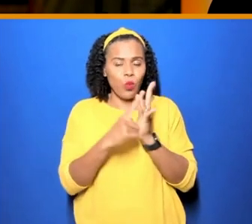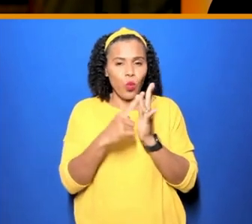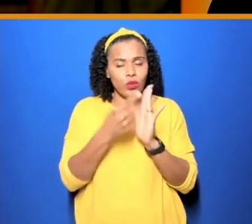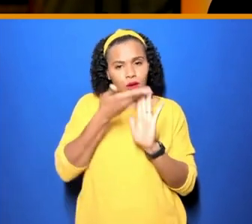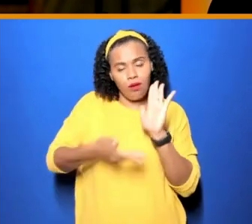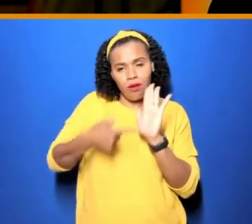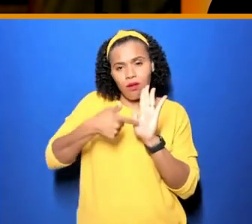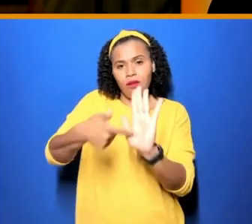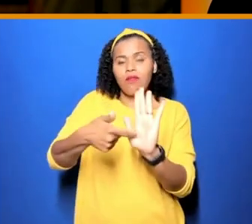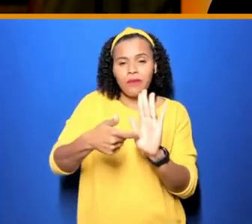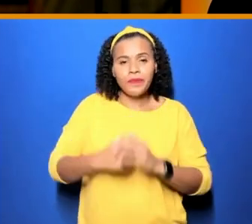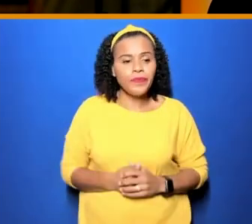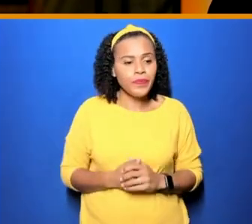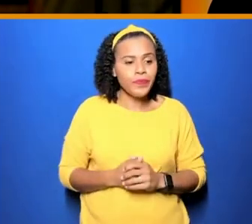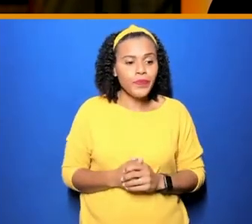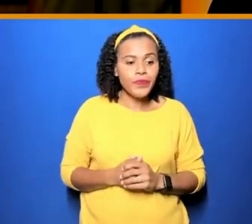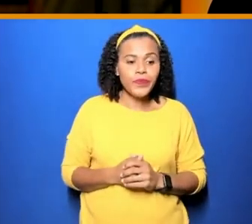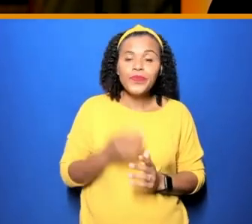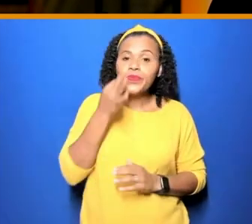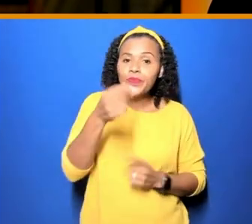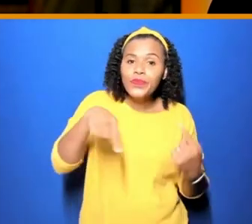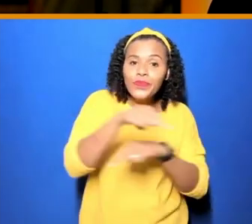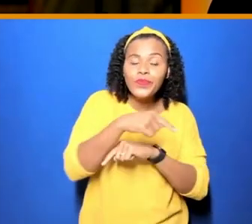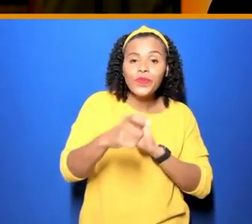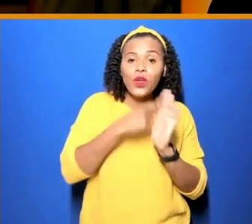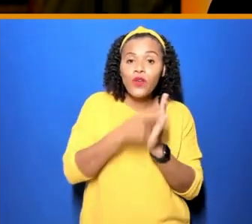change. So I can invite you to vote on